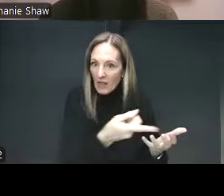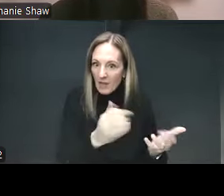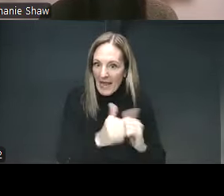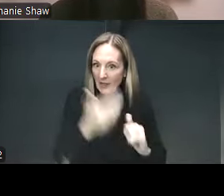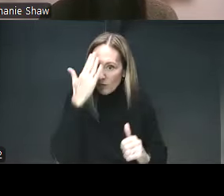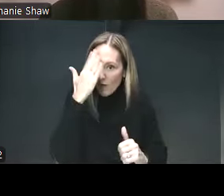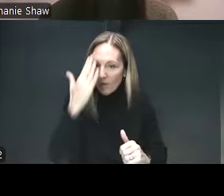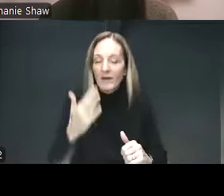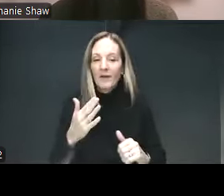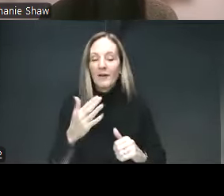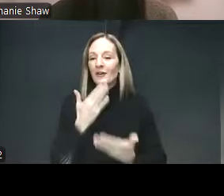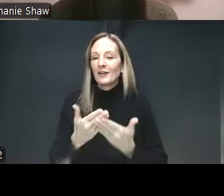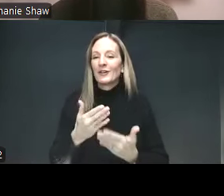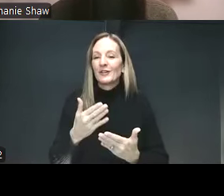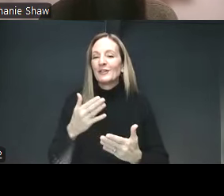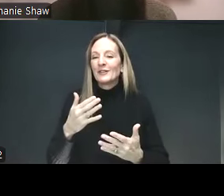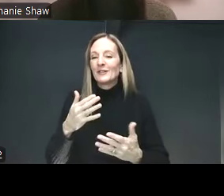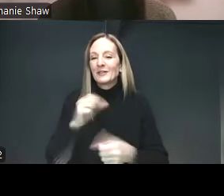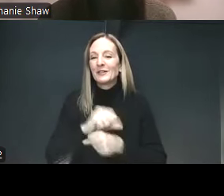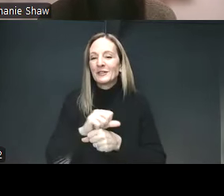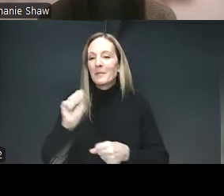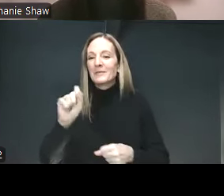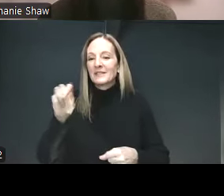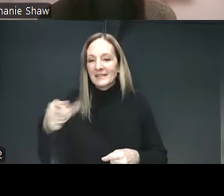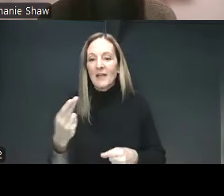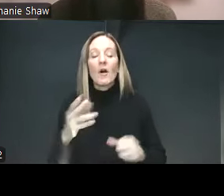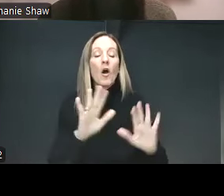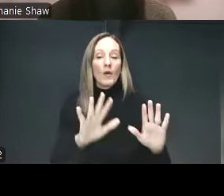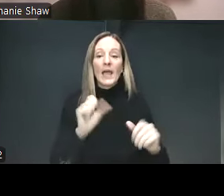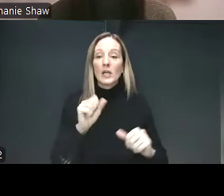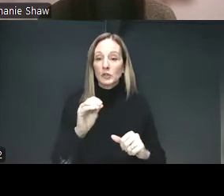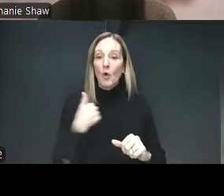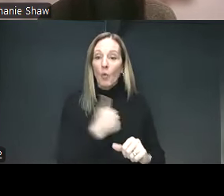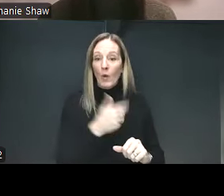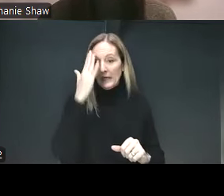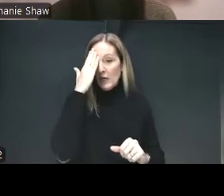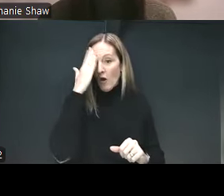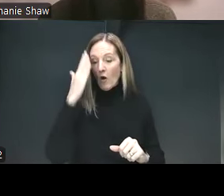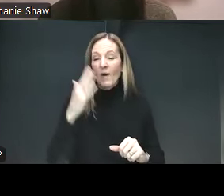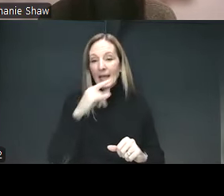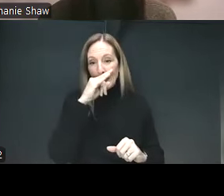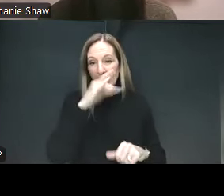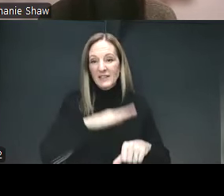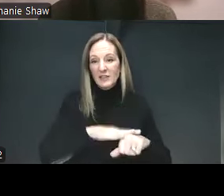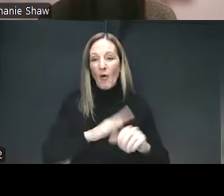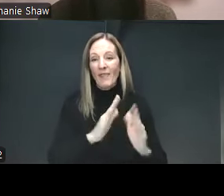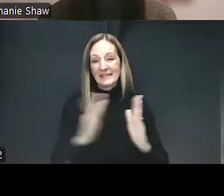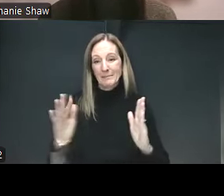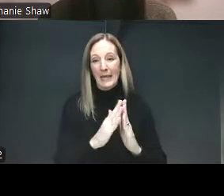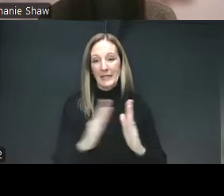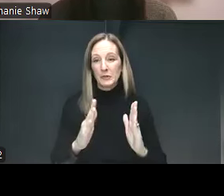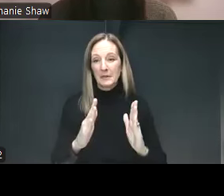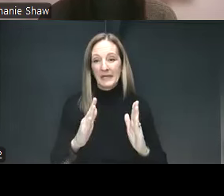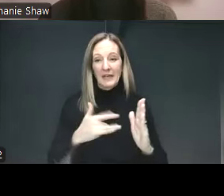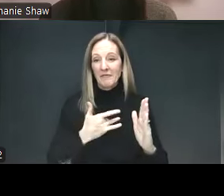Steph. So basically what we know is that kids on the spectrum may feel a little bit overwhelmed when asked a question like, so tell me